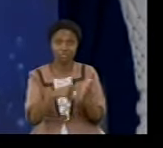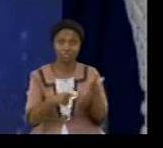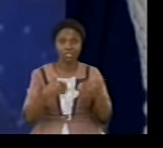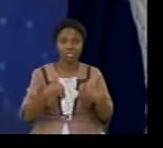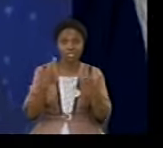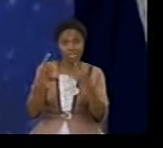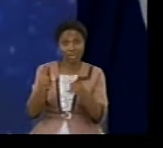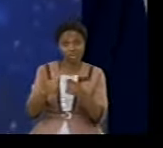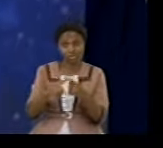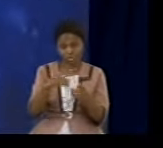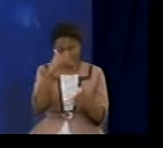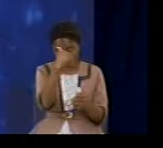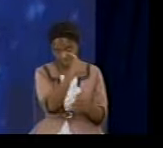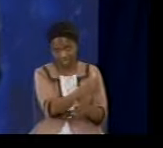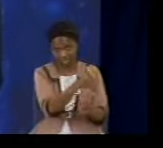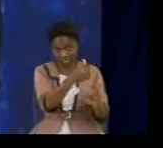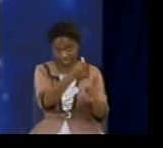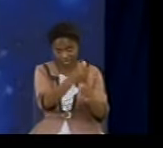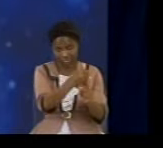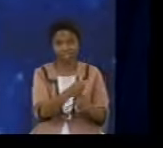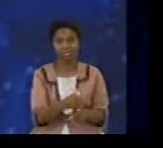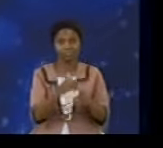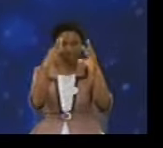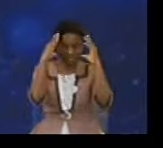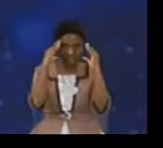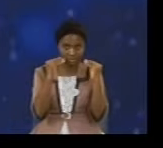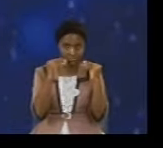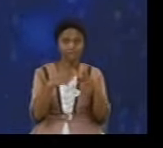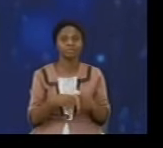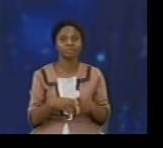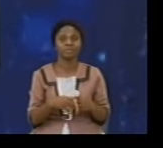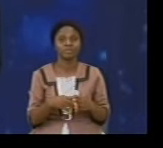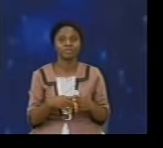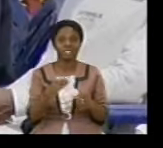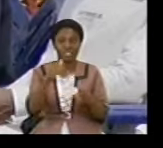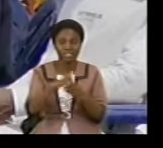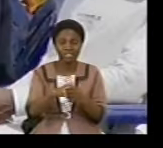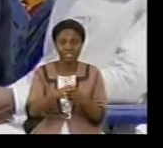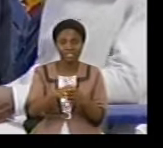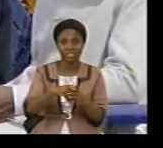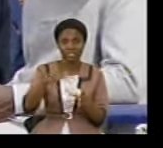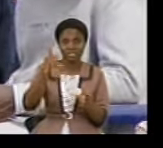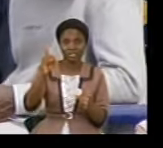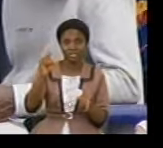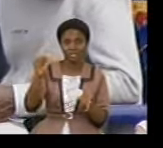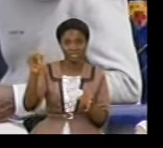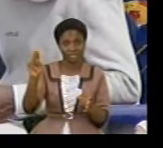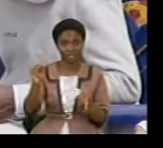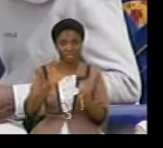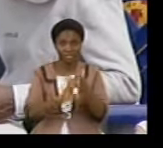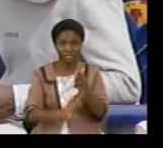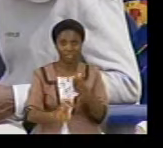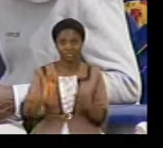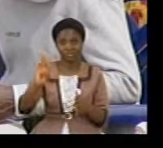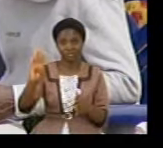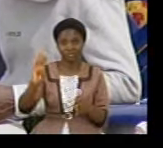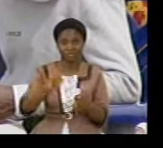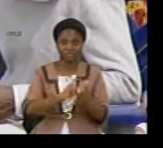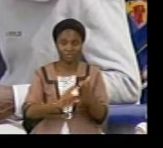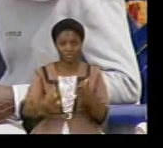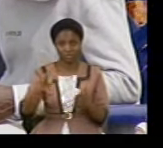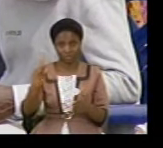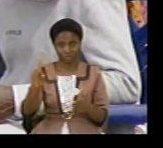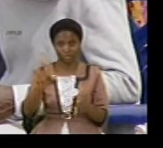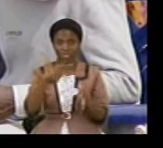him. In Daniel chapter 4, reading from verse 1, Daniel chapter 4, verse 1, it